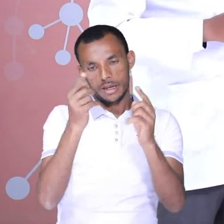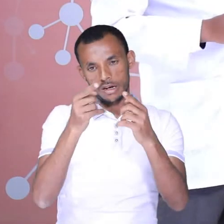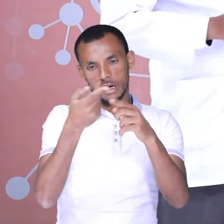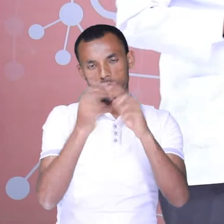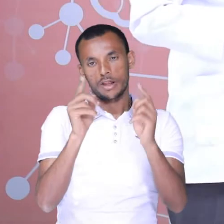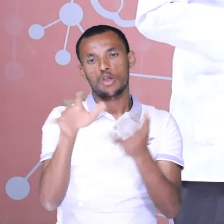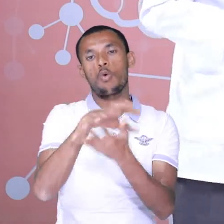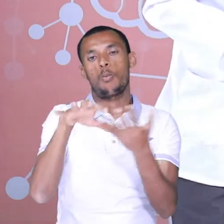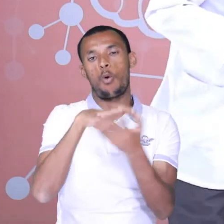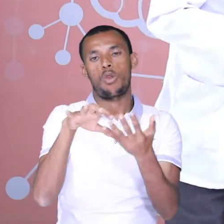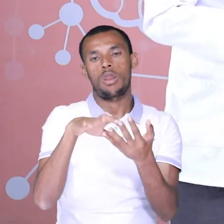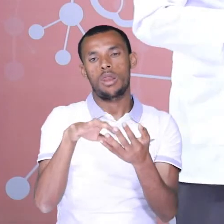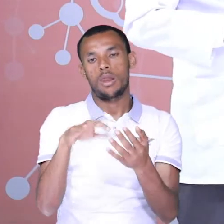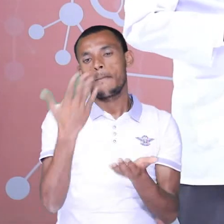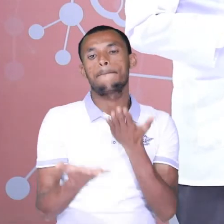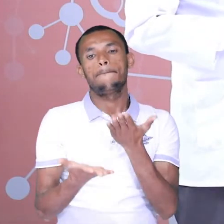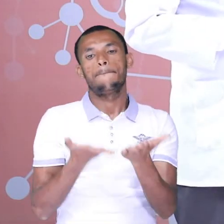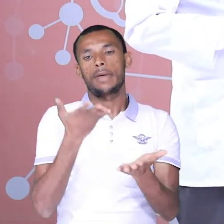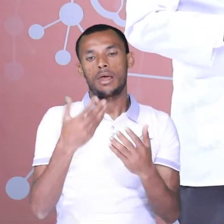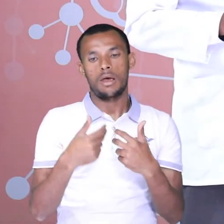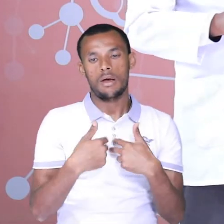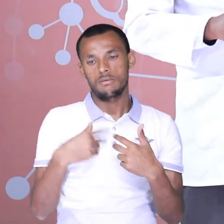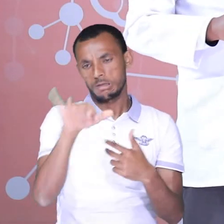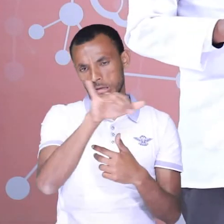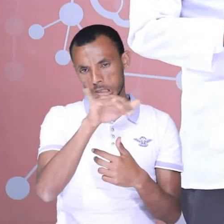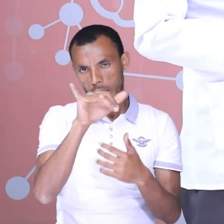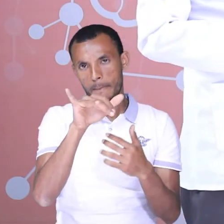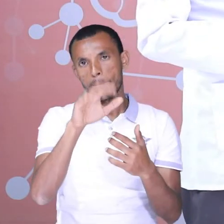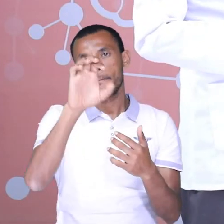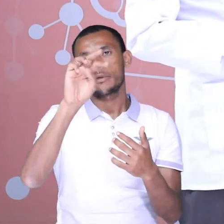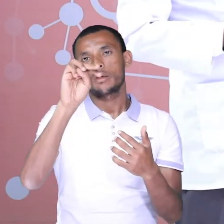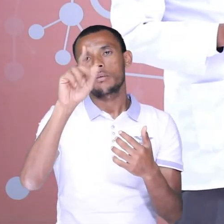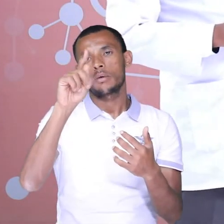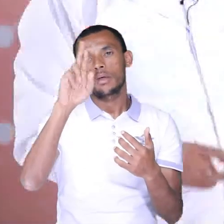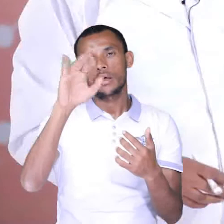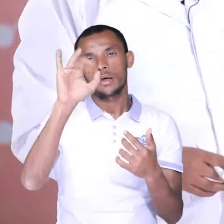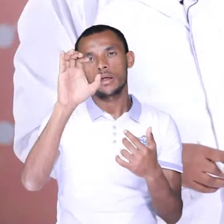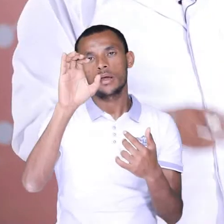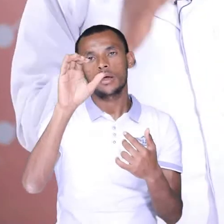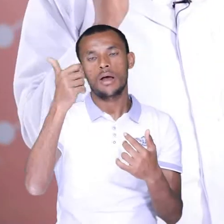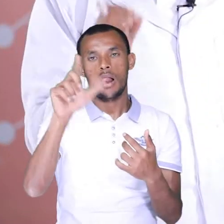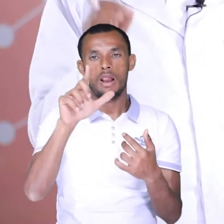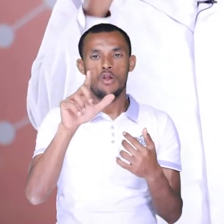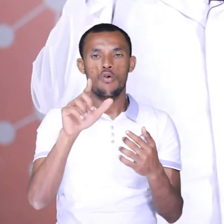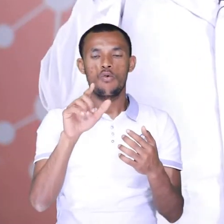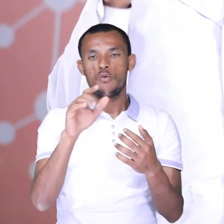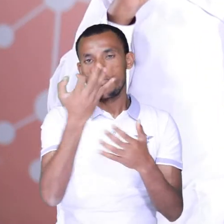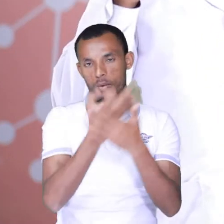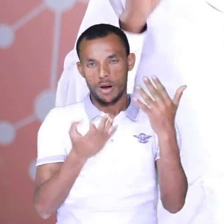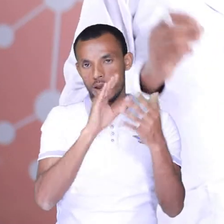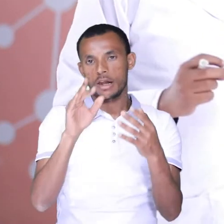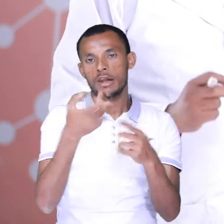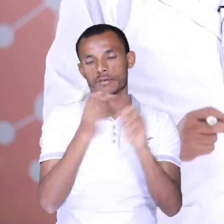different compounds may have the same empirical formula, but different